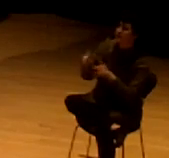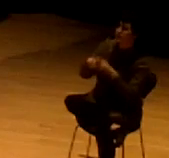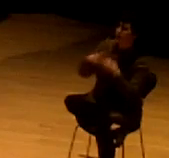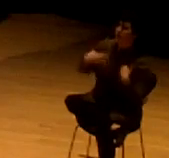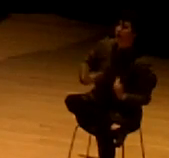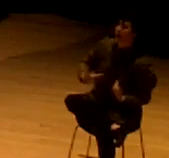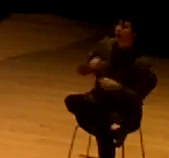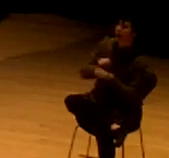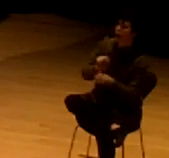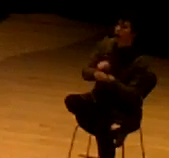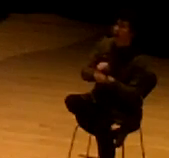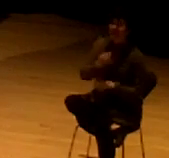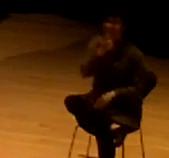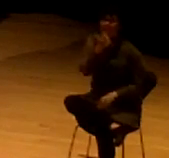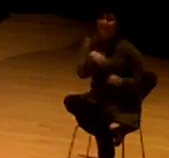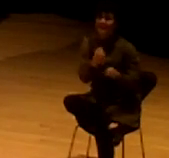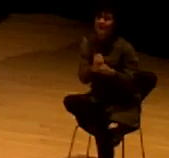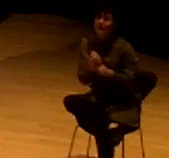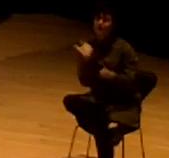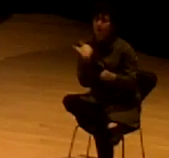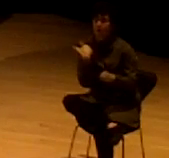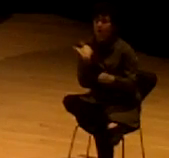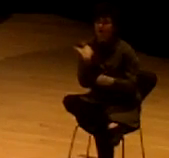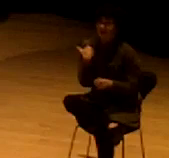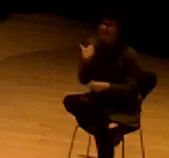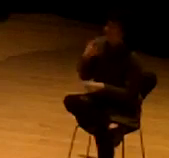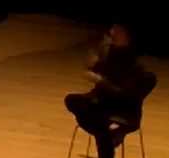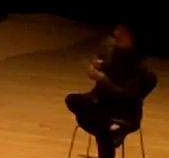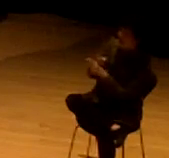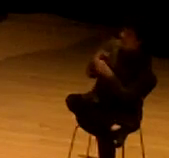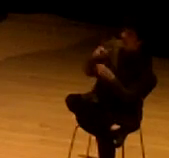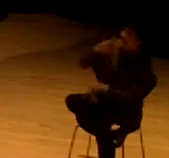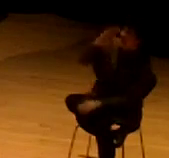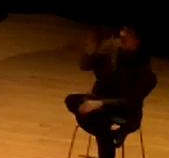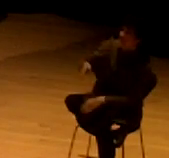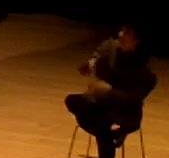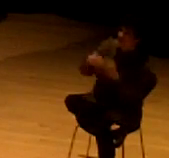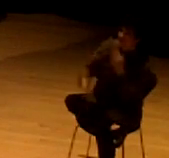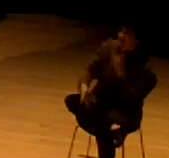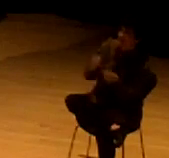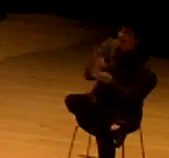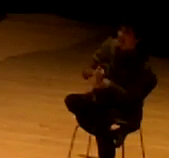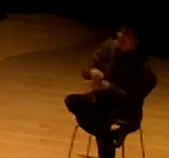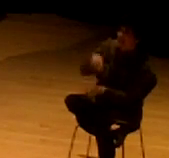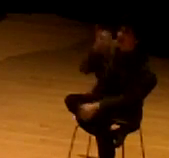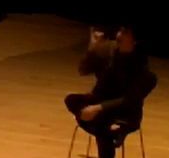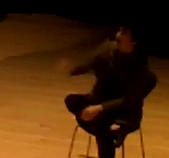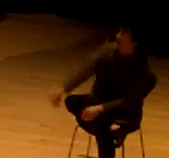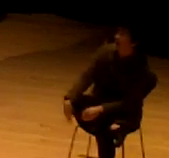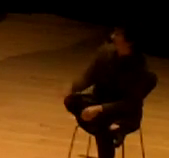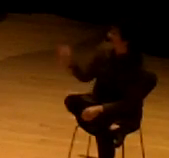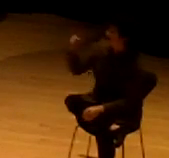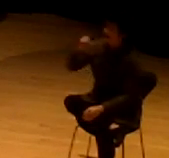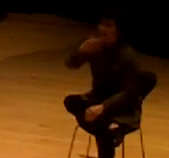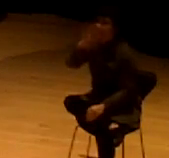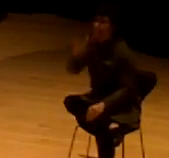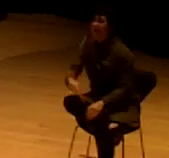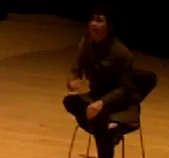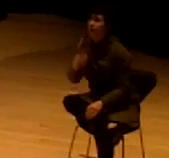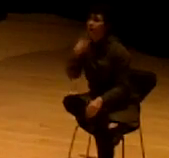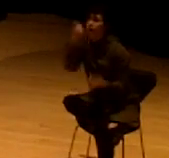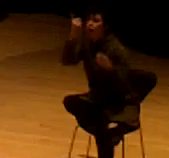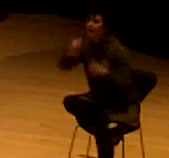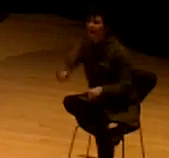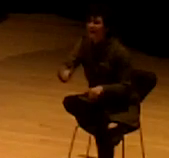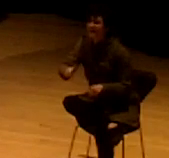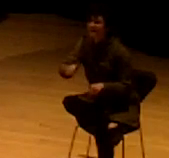Jeez. So it is never ending. Right? Yeah. Yeah. Well, never play an immortal character.